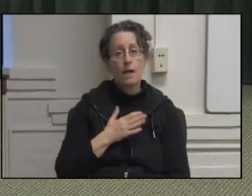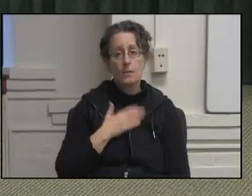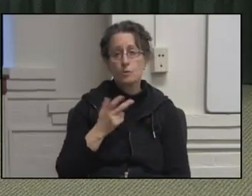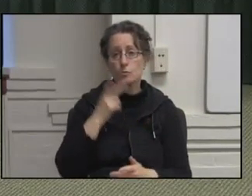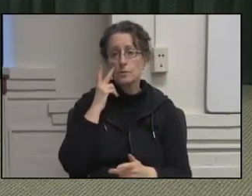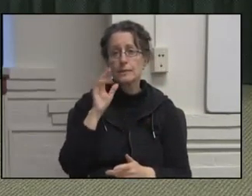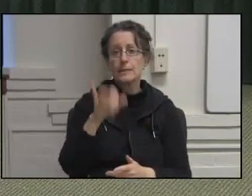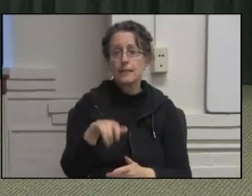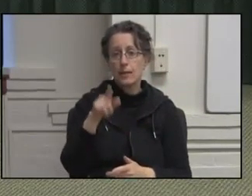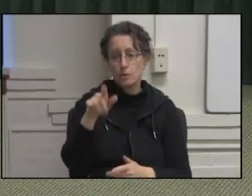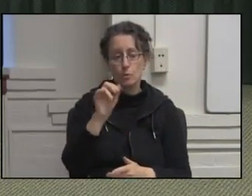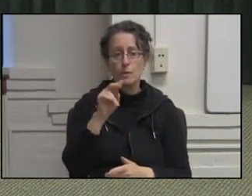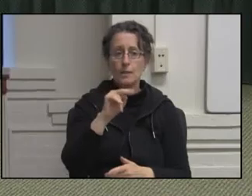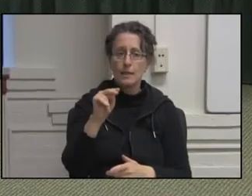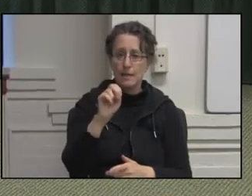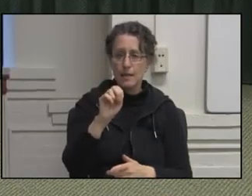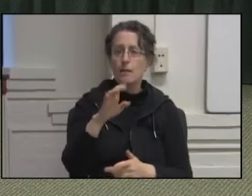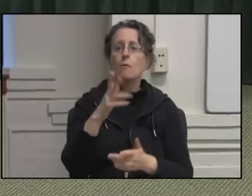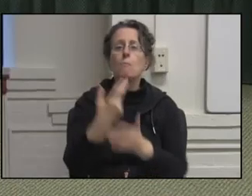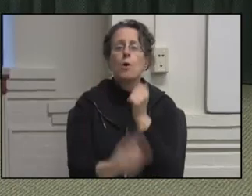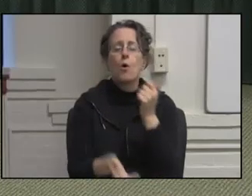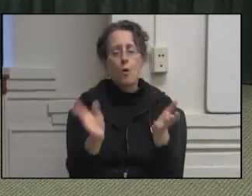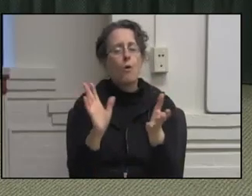you and Ann talk about that whole